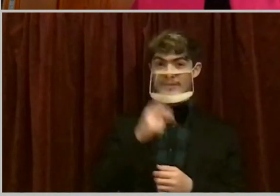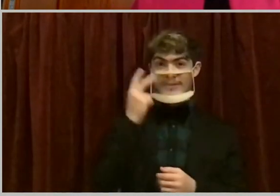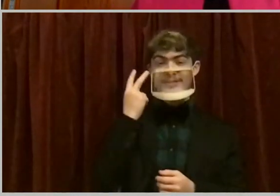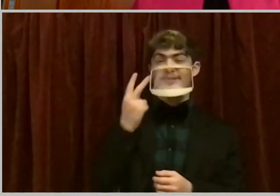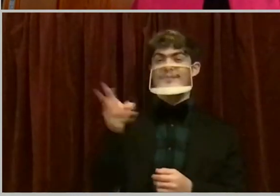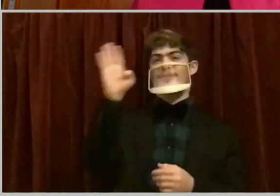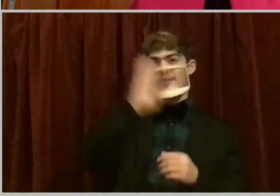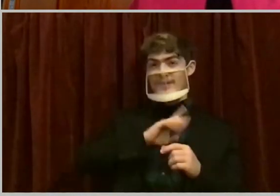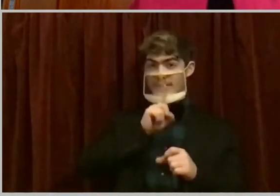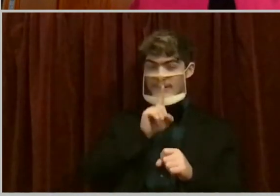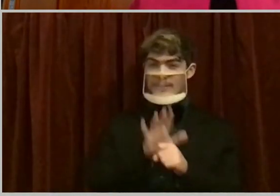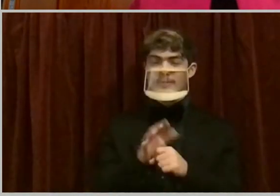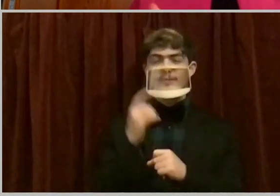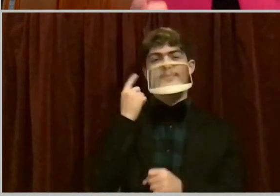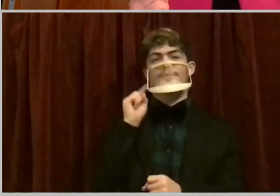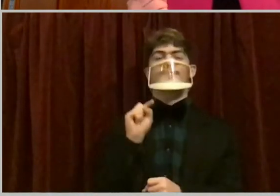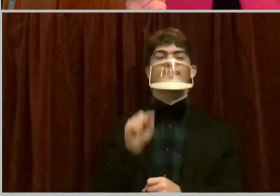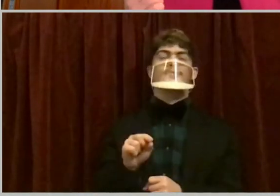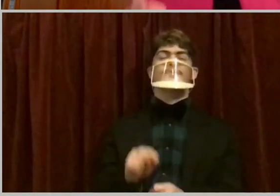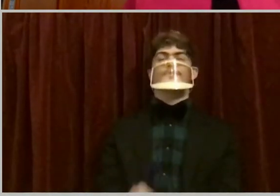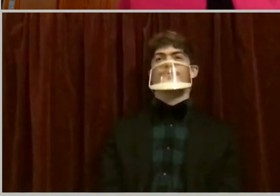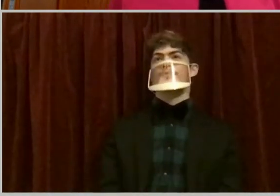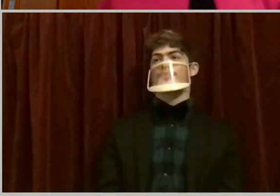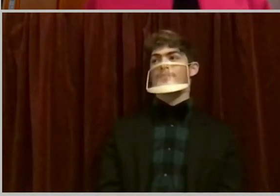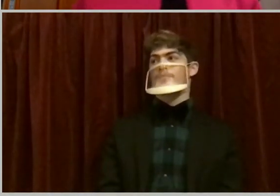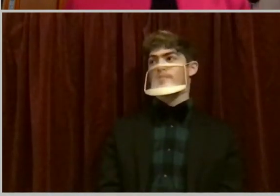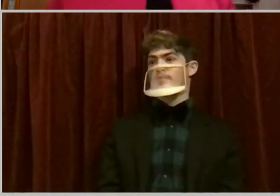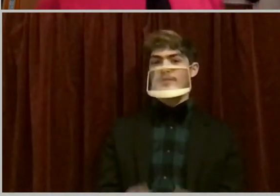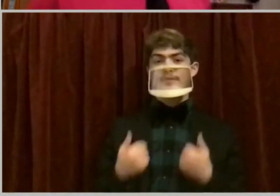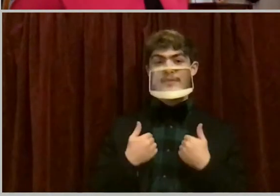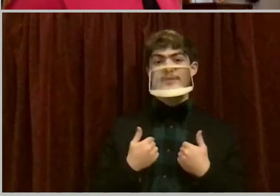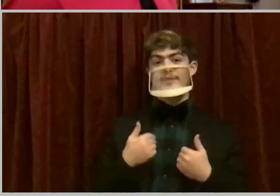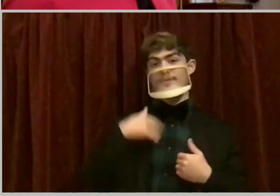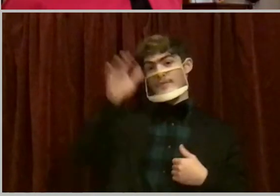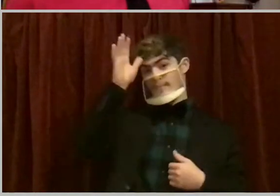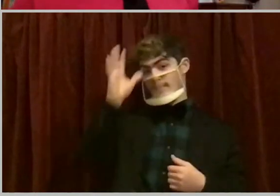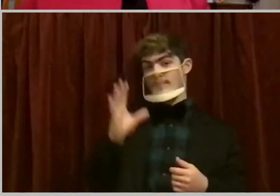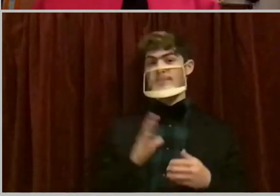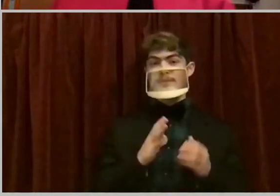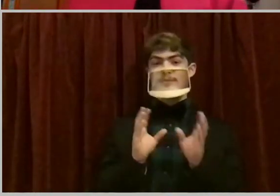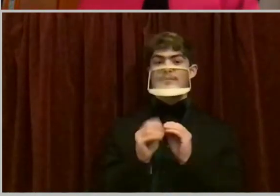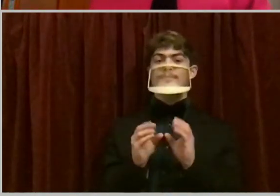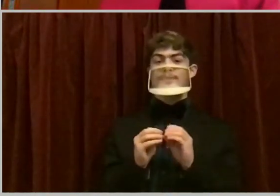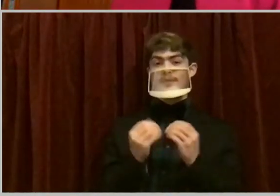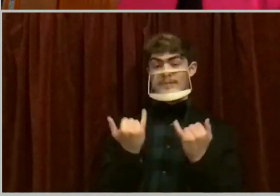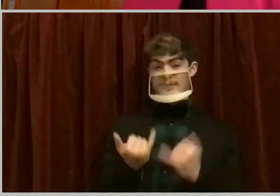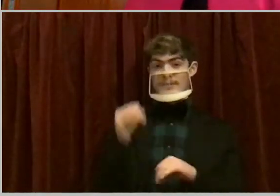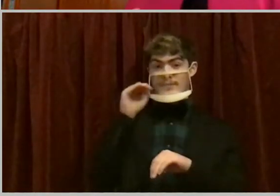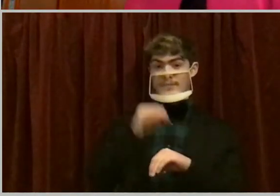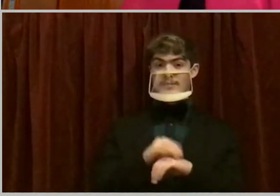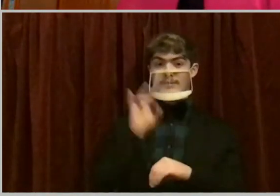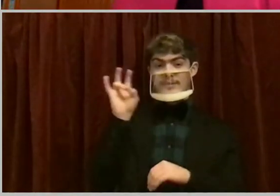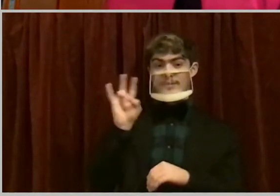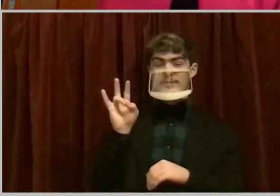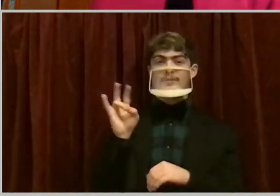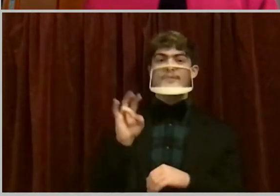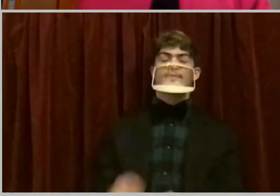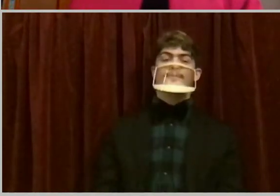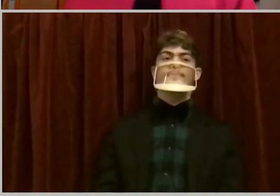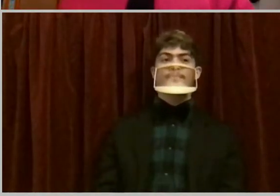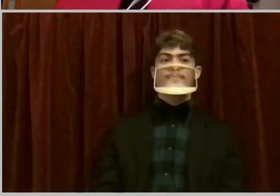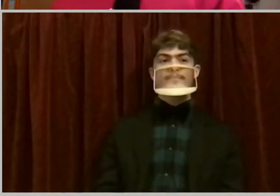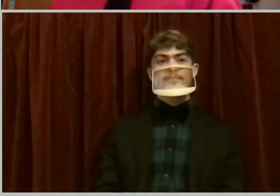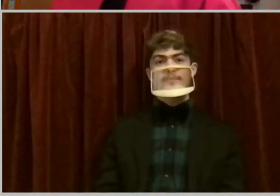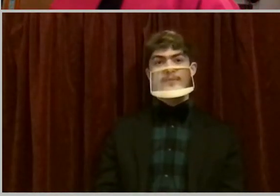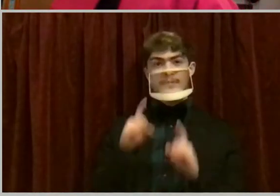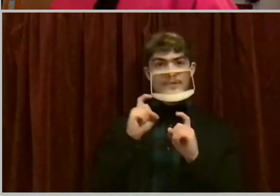words for you. There is a men's order service meeting tonight at 7. That's going to be on Zoom. So we ask